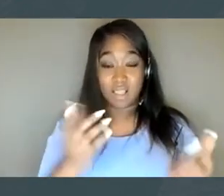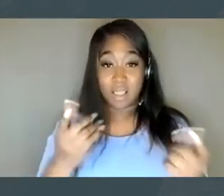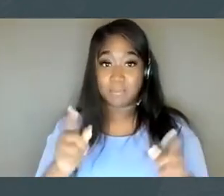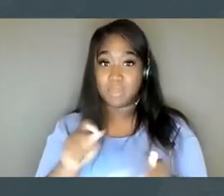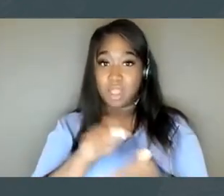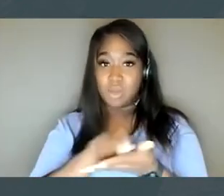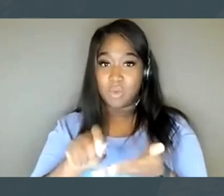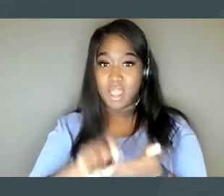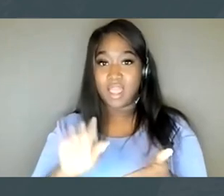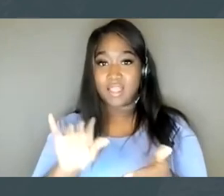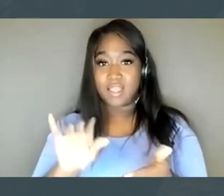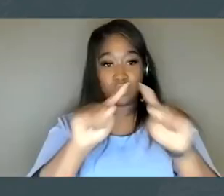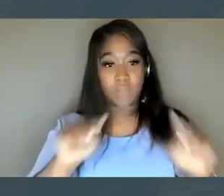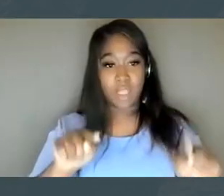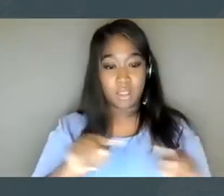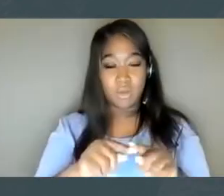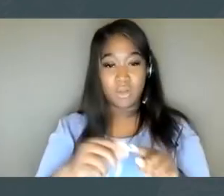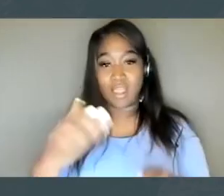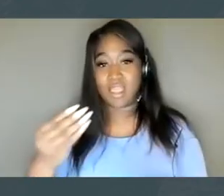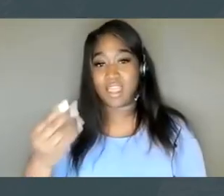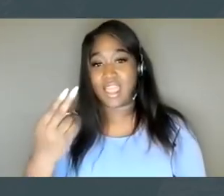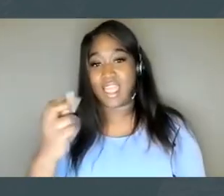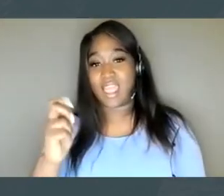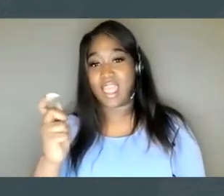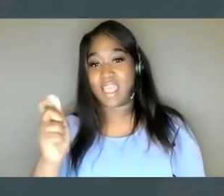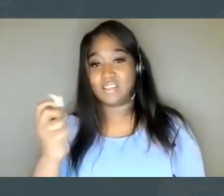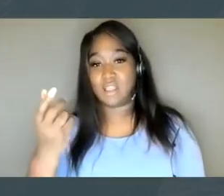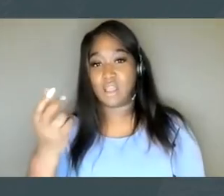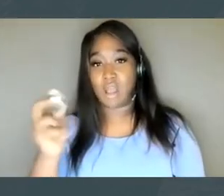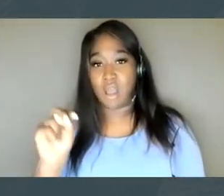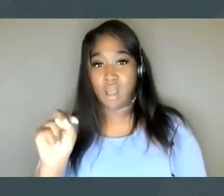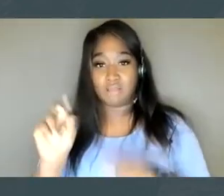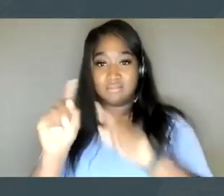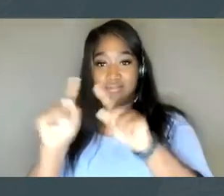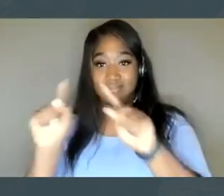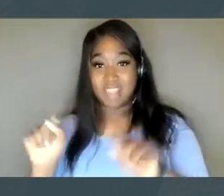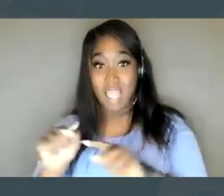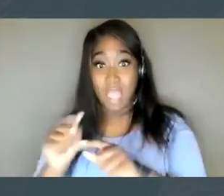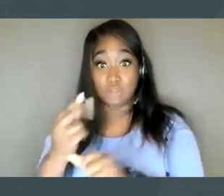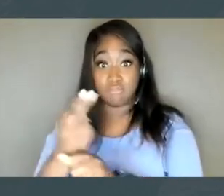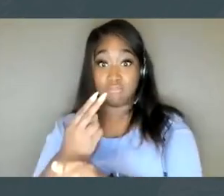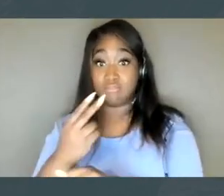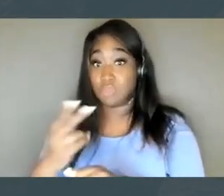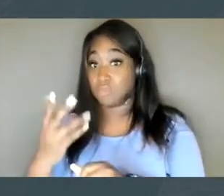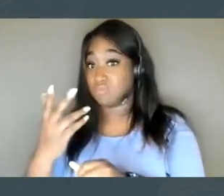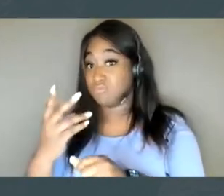triangle and triangle and the hexagon in French, I'm talking